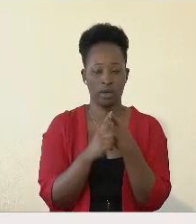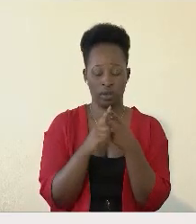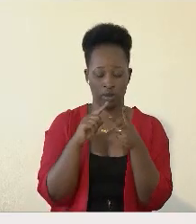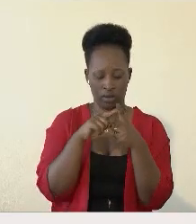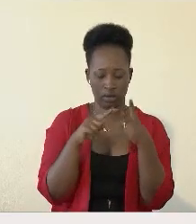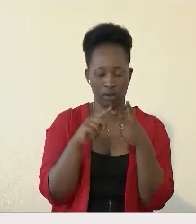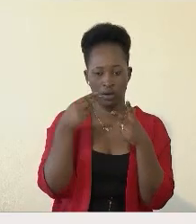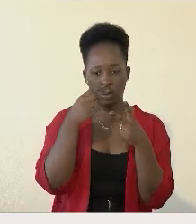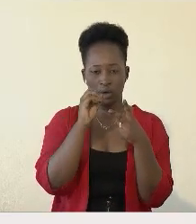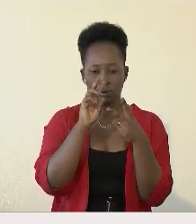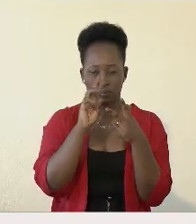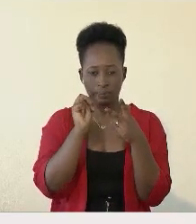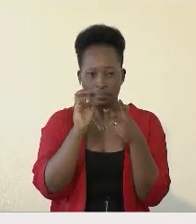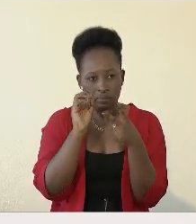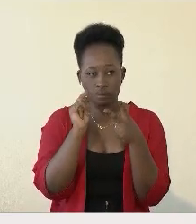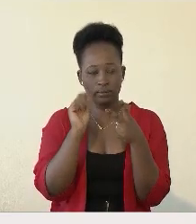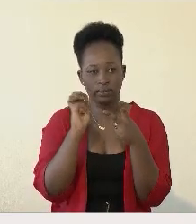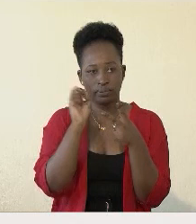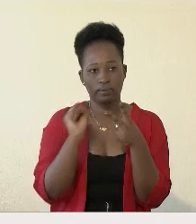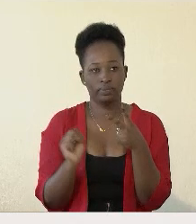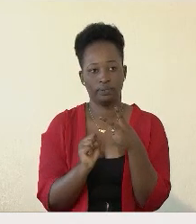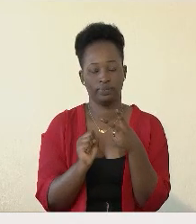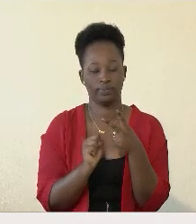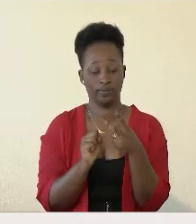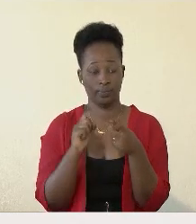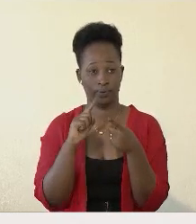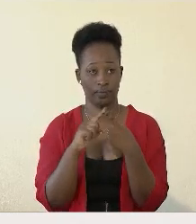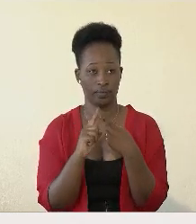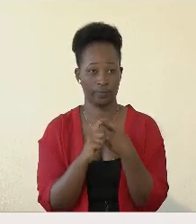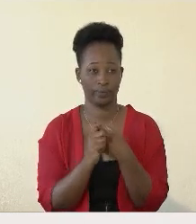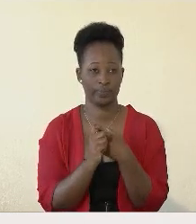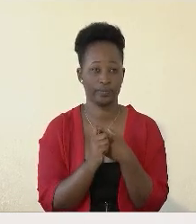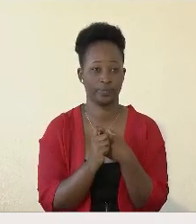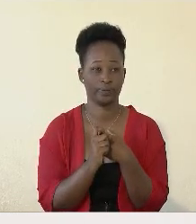hormones. Pancreas produces 2 hormones.